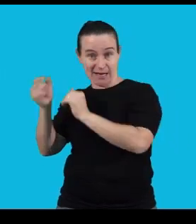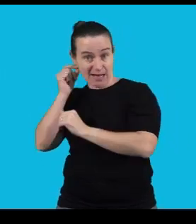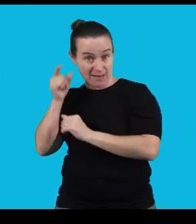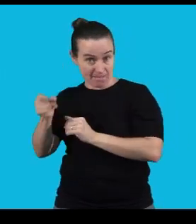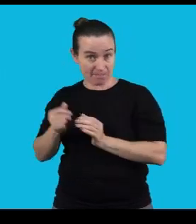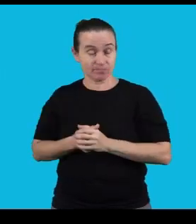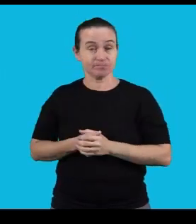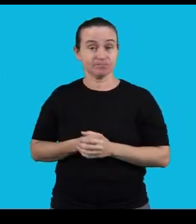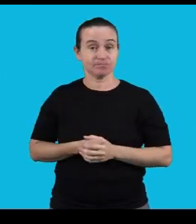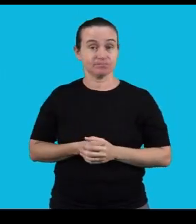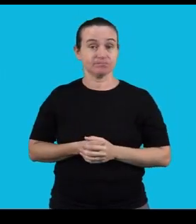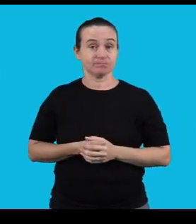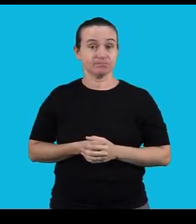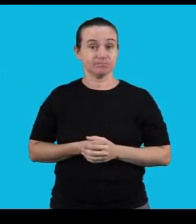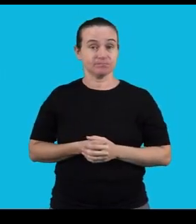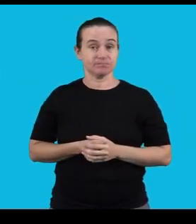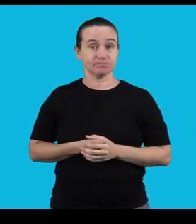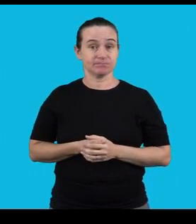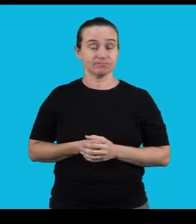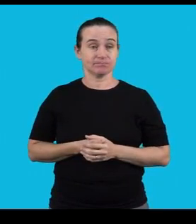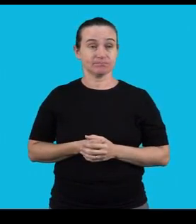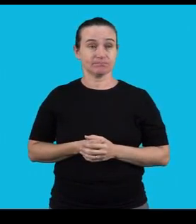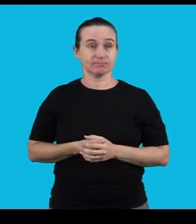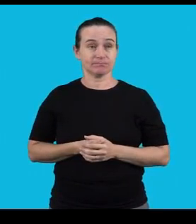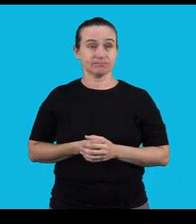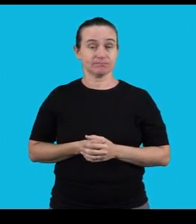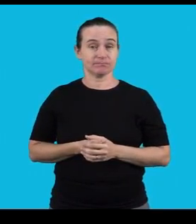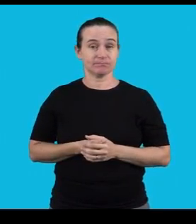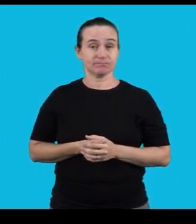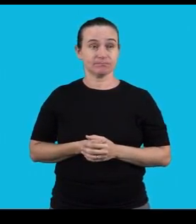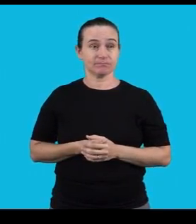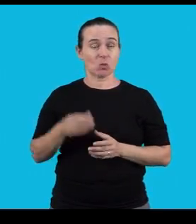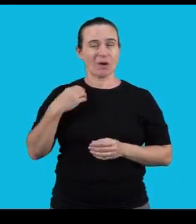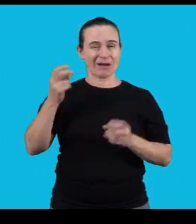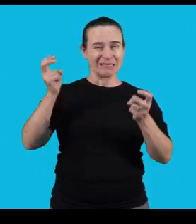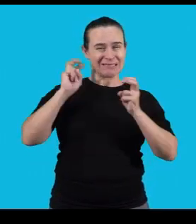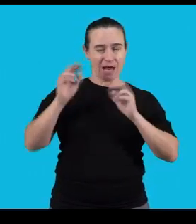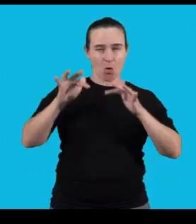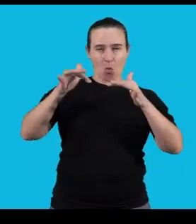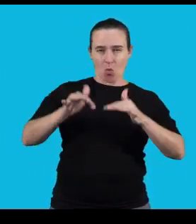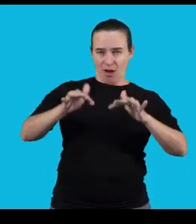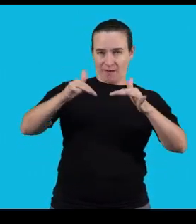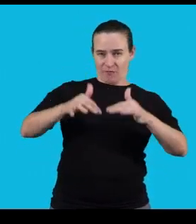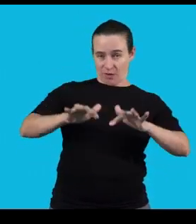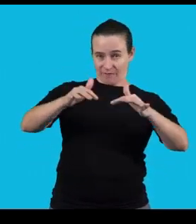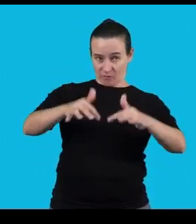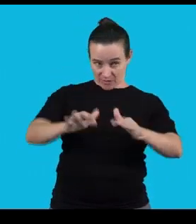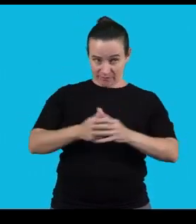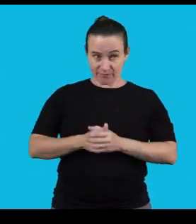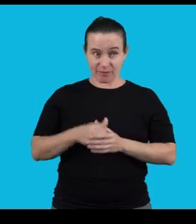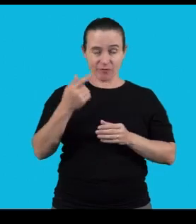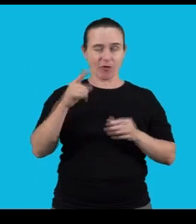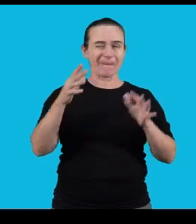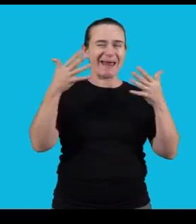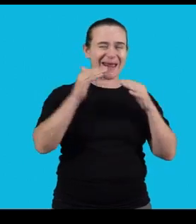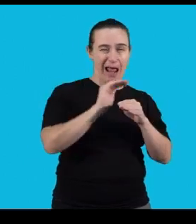ear. So basically, we have got sound waves that are found in the air on the